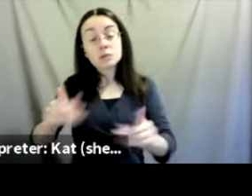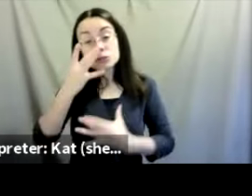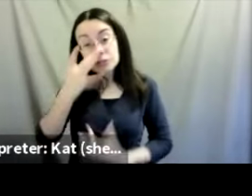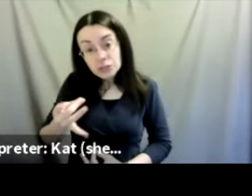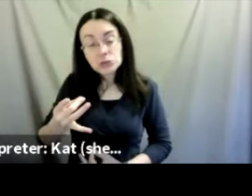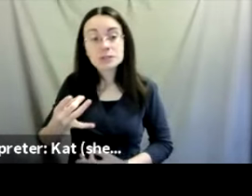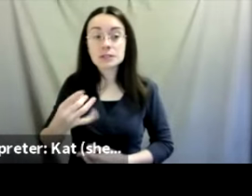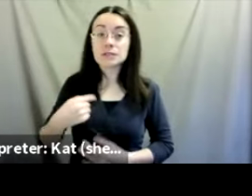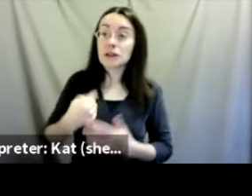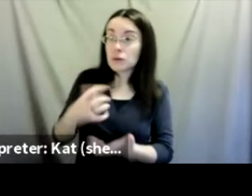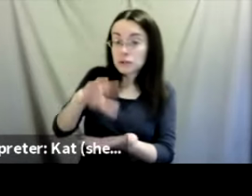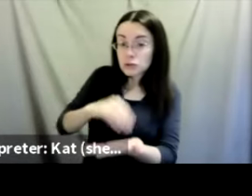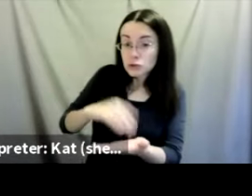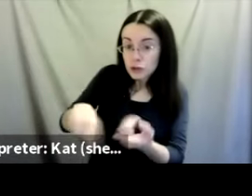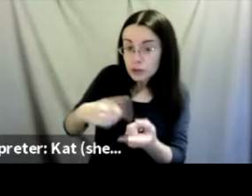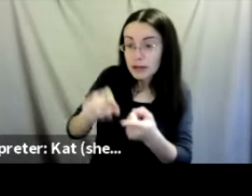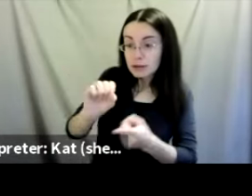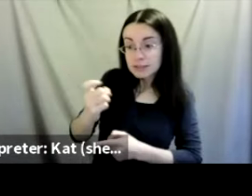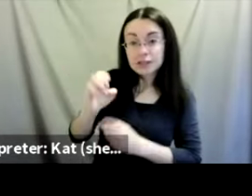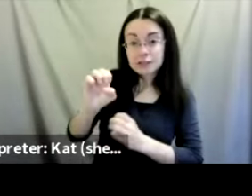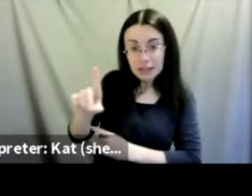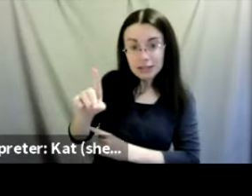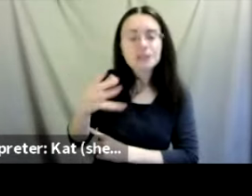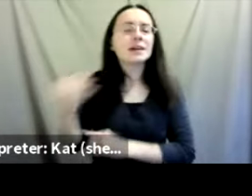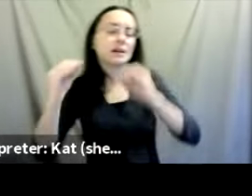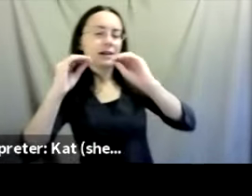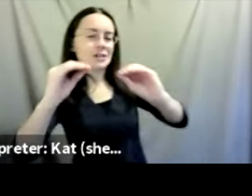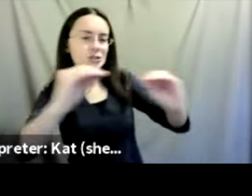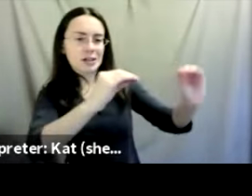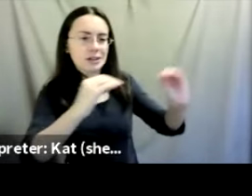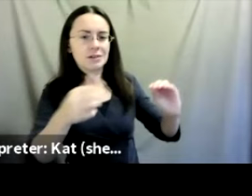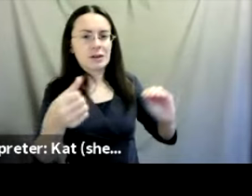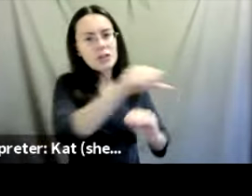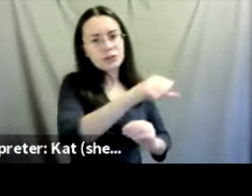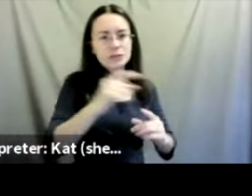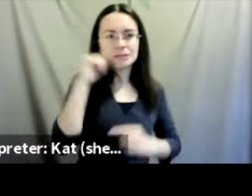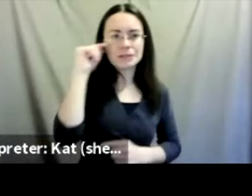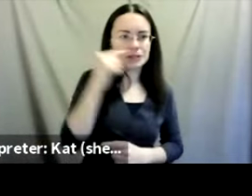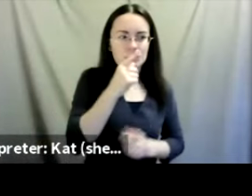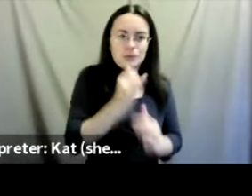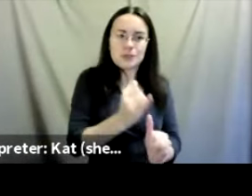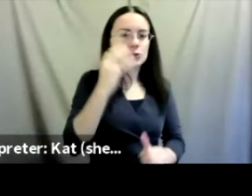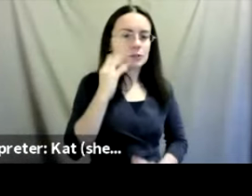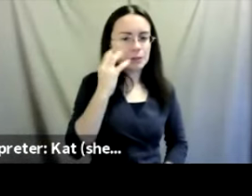about sexual and reproductive health and also educate other teenagers who are in the same position as me.